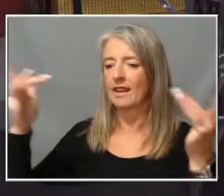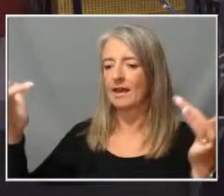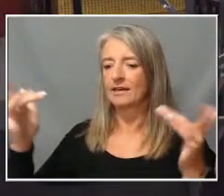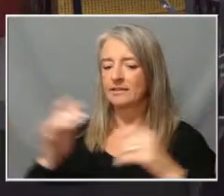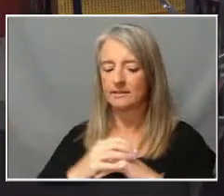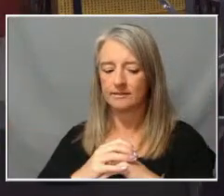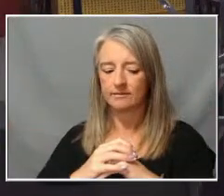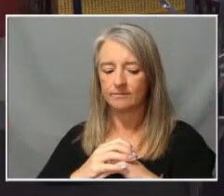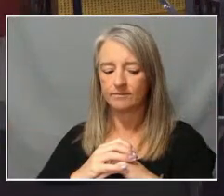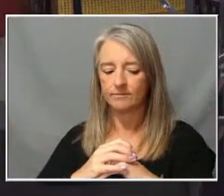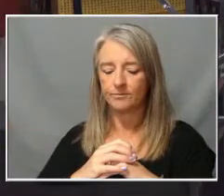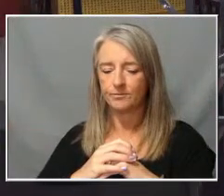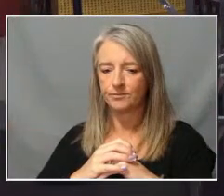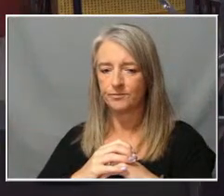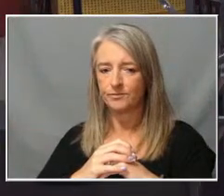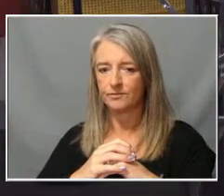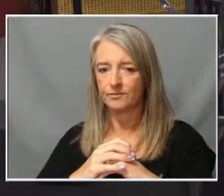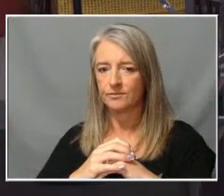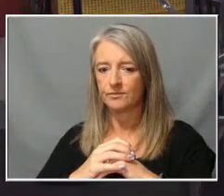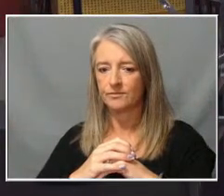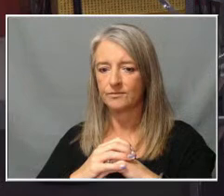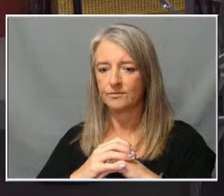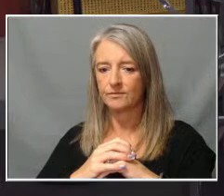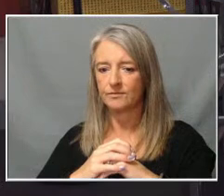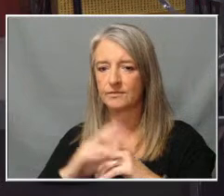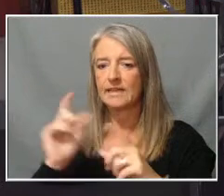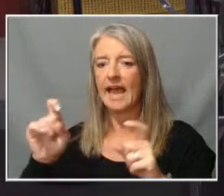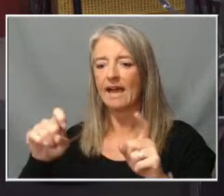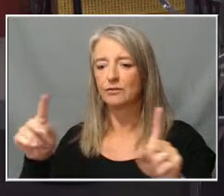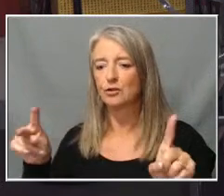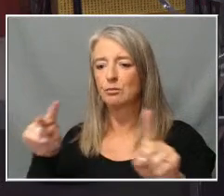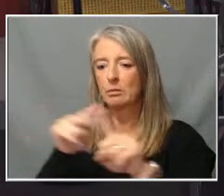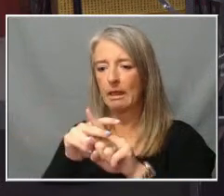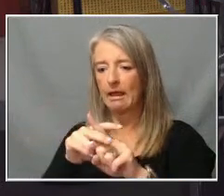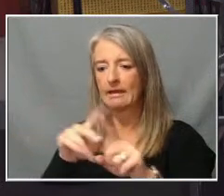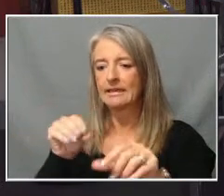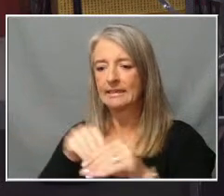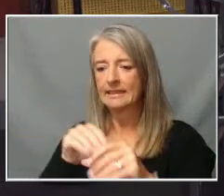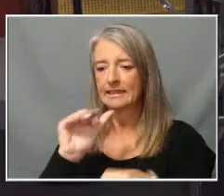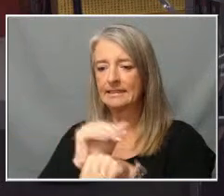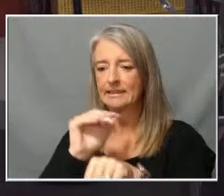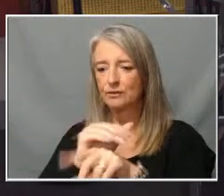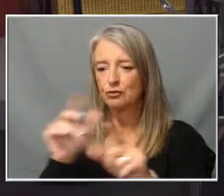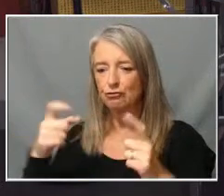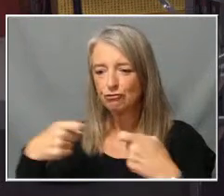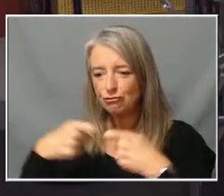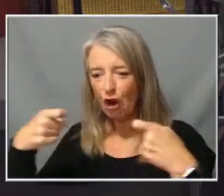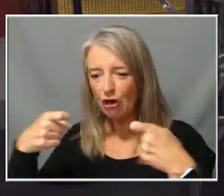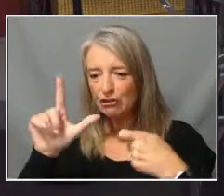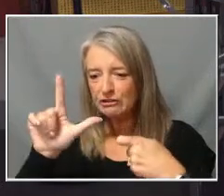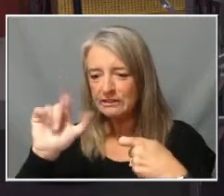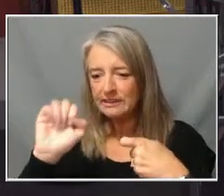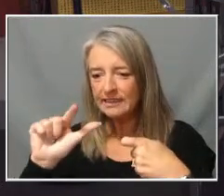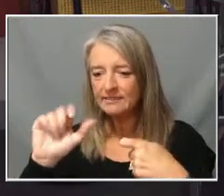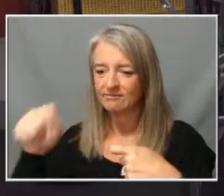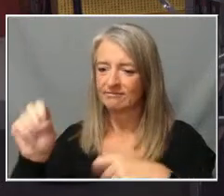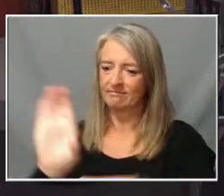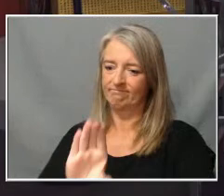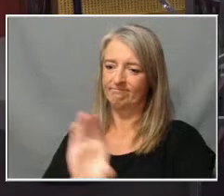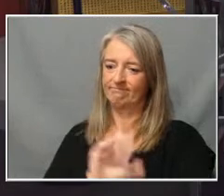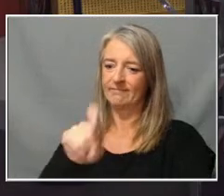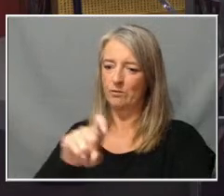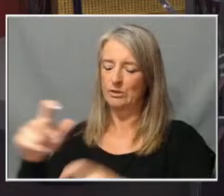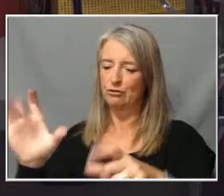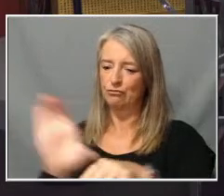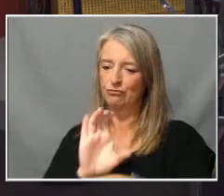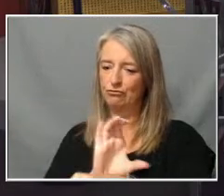is Billy has to plug his leg into the wall at night. This is true. Tell us, you charge it? Yeah. I mean, a computer has to be charged. So yeah.